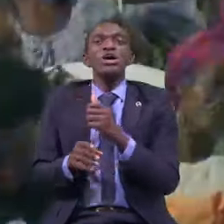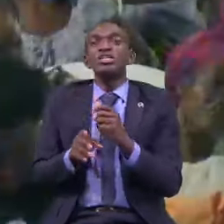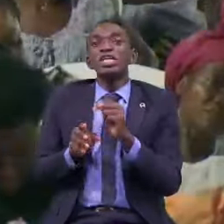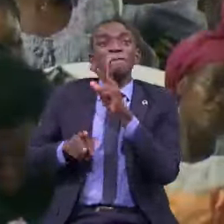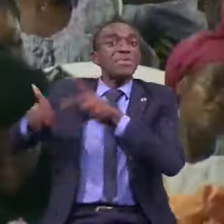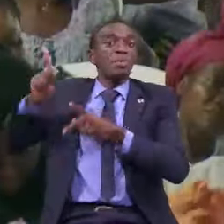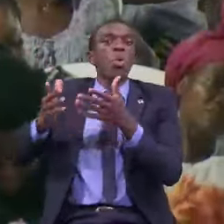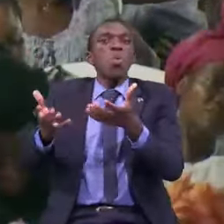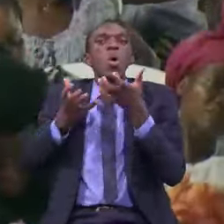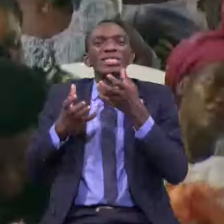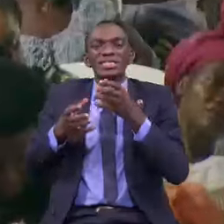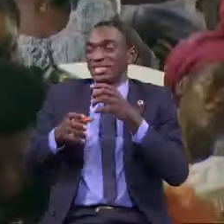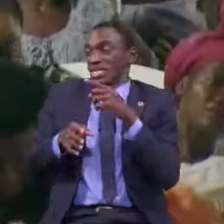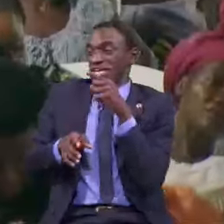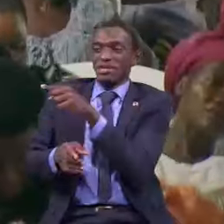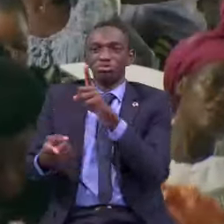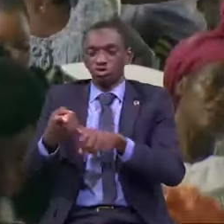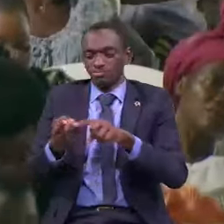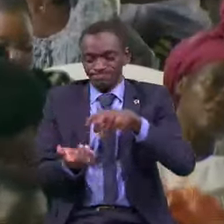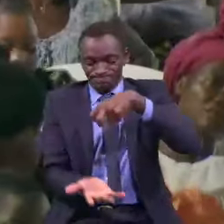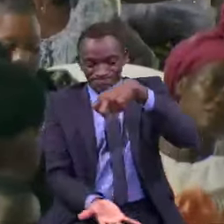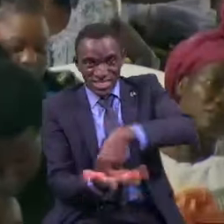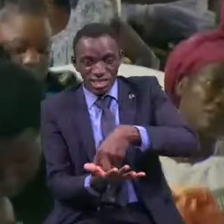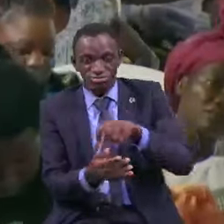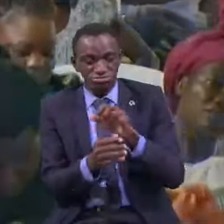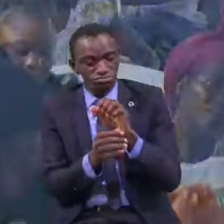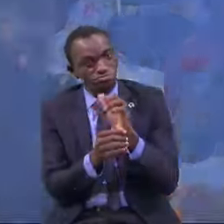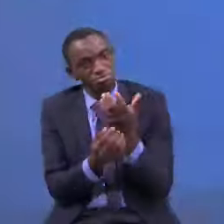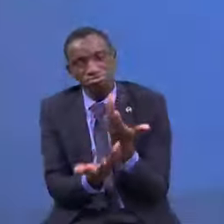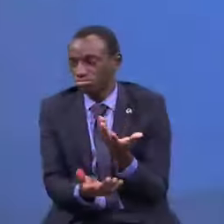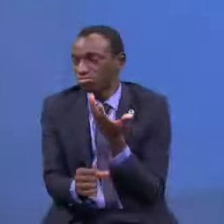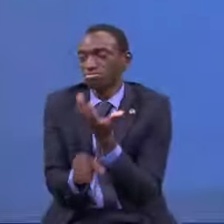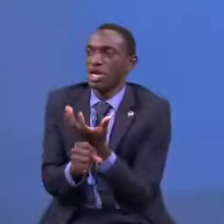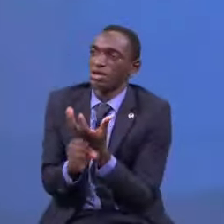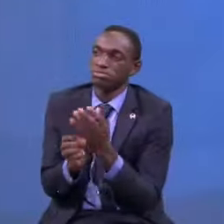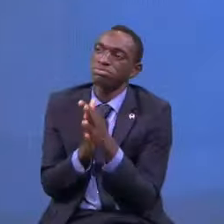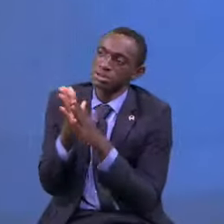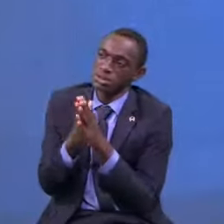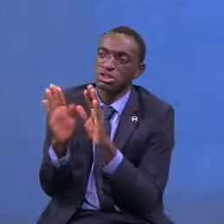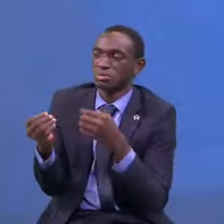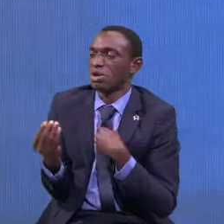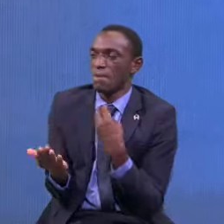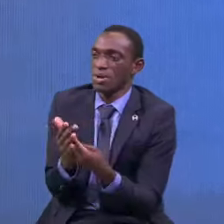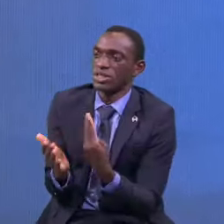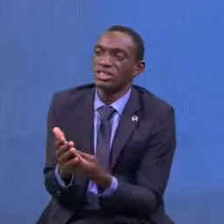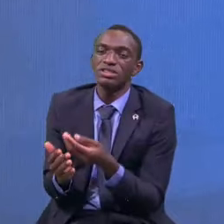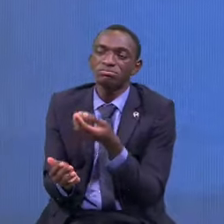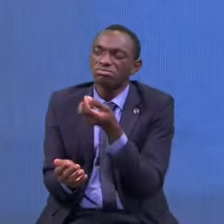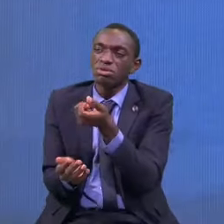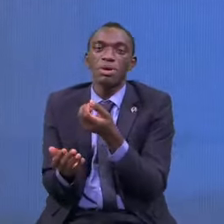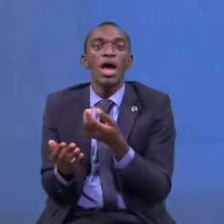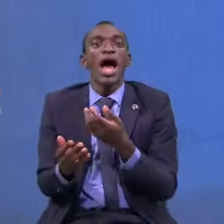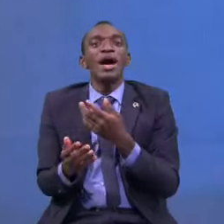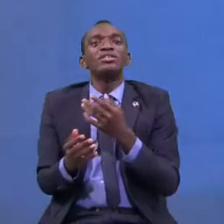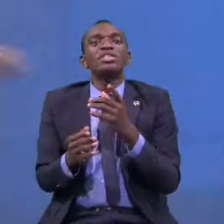and kneeling down to them. Give me a penny, give me 2 pence. They wanted him to be